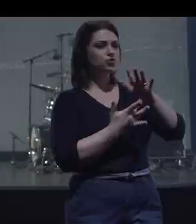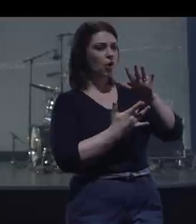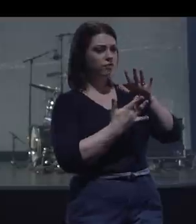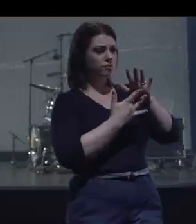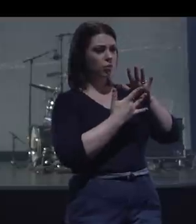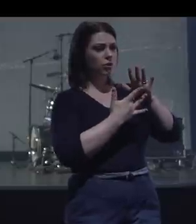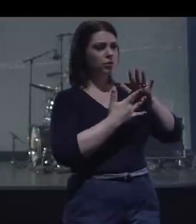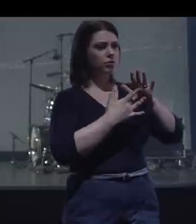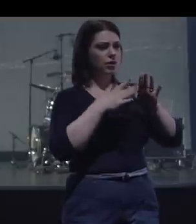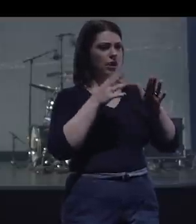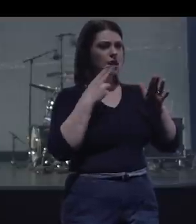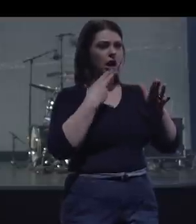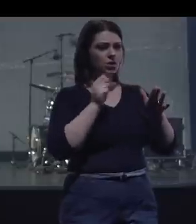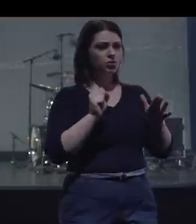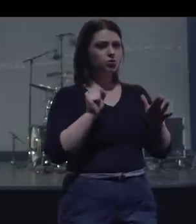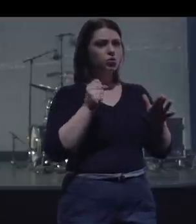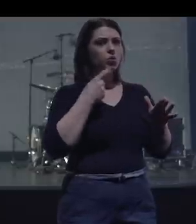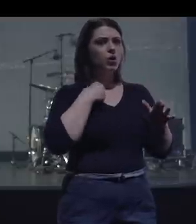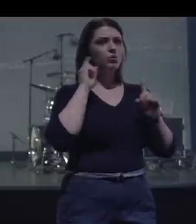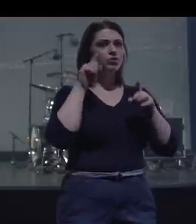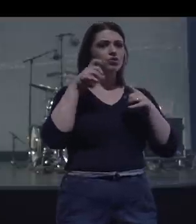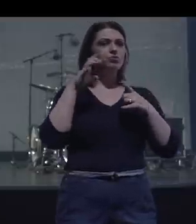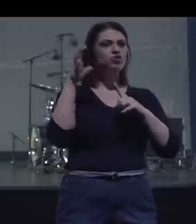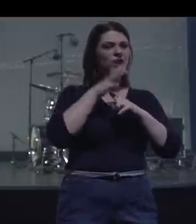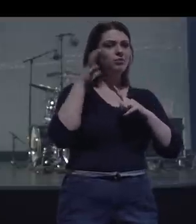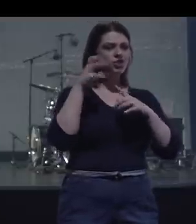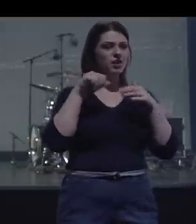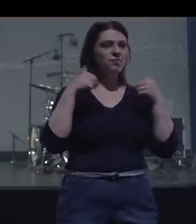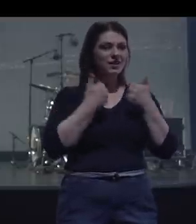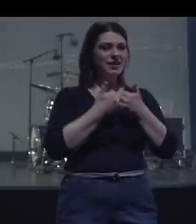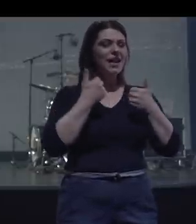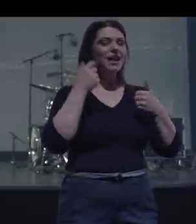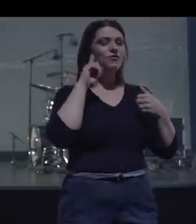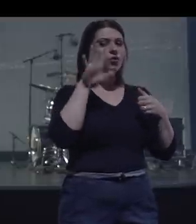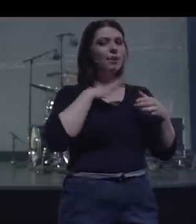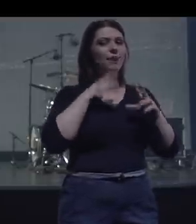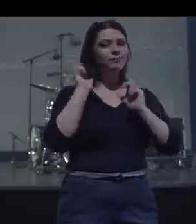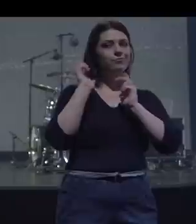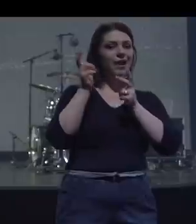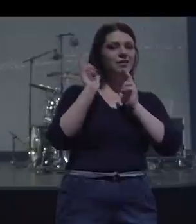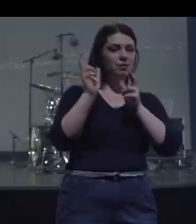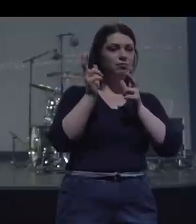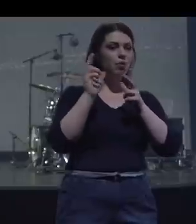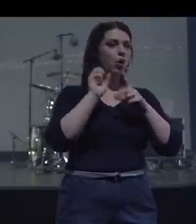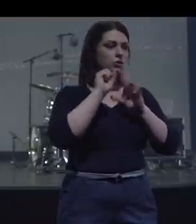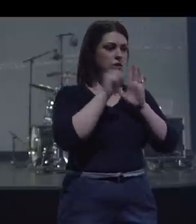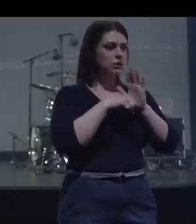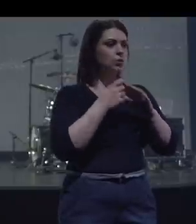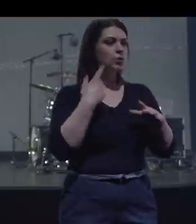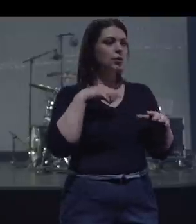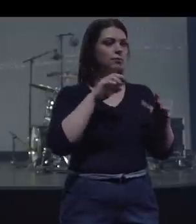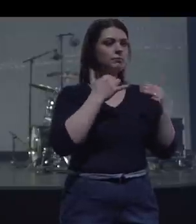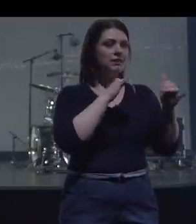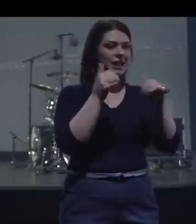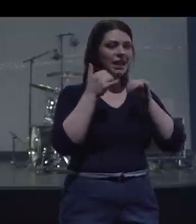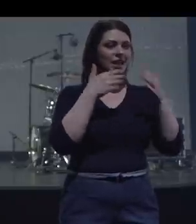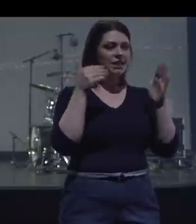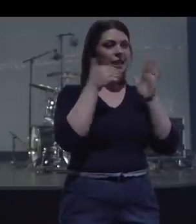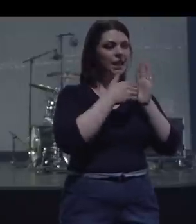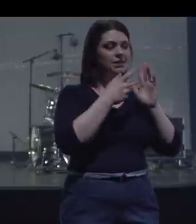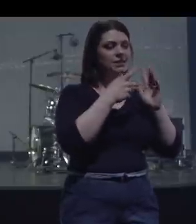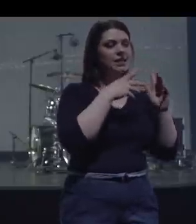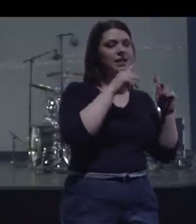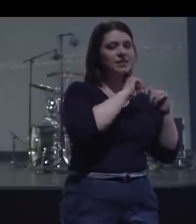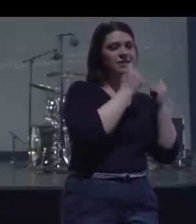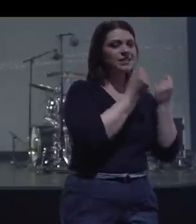were in the state championship game of our basketball season. We were playing against this team that was the three-time defending